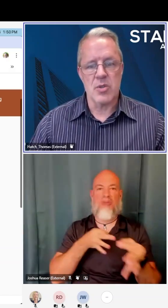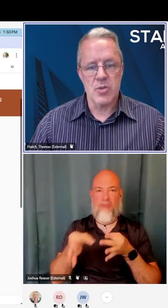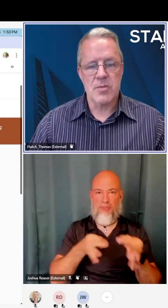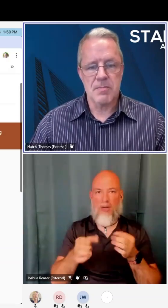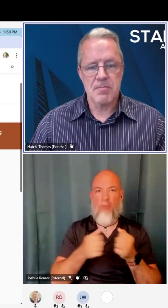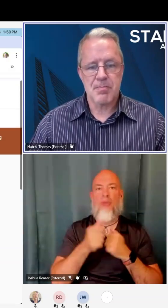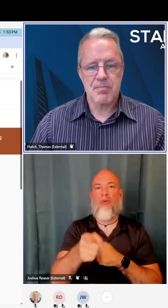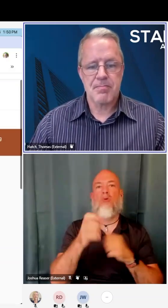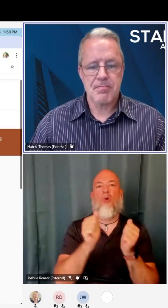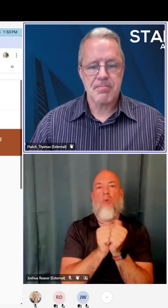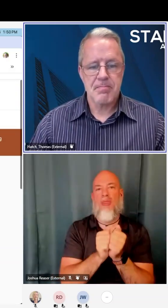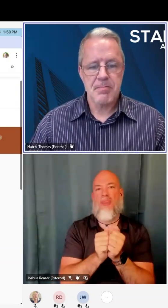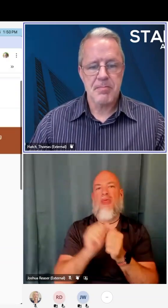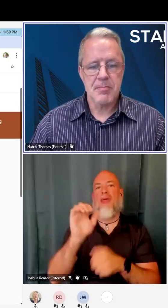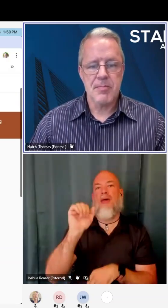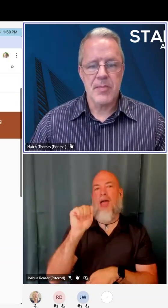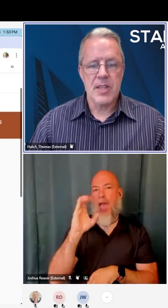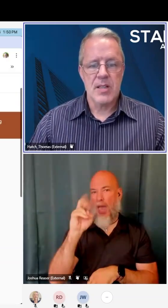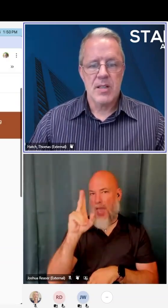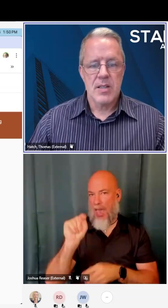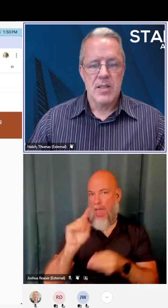to use.